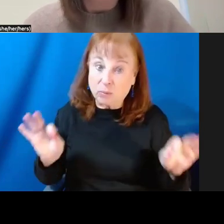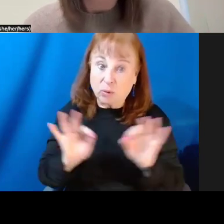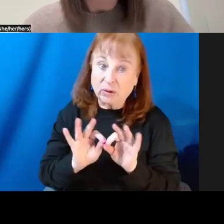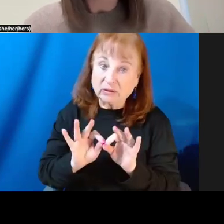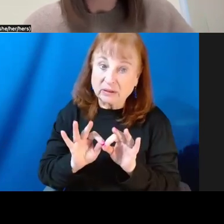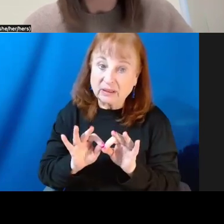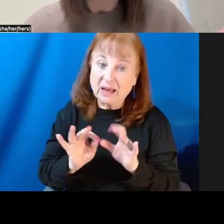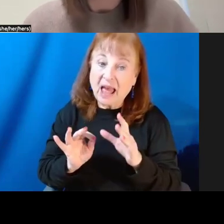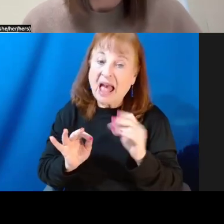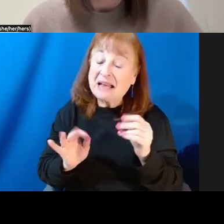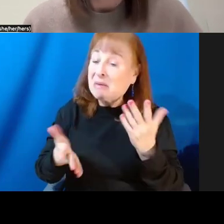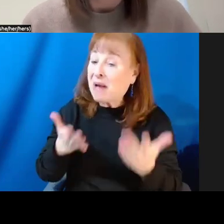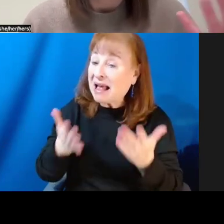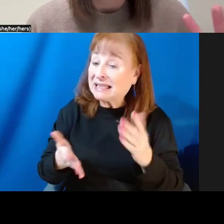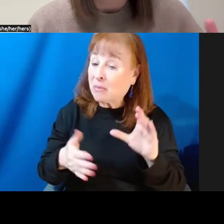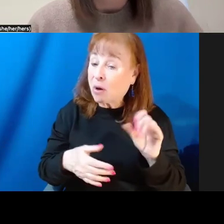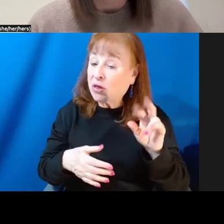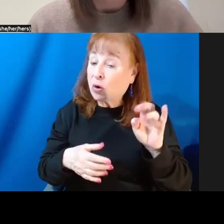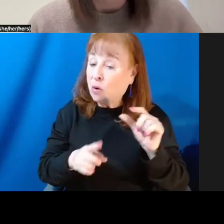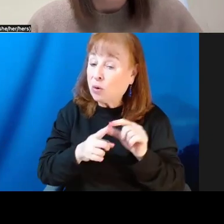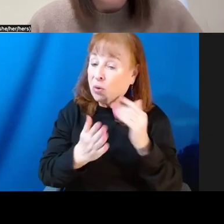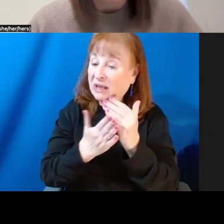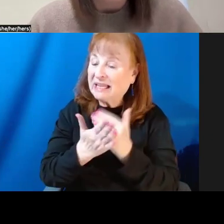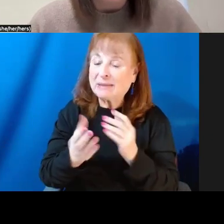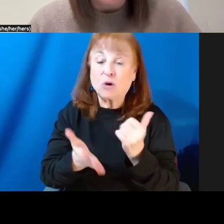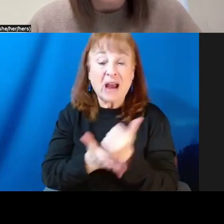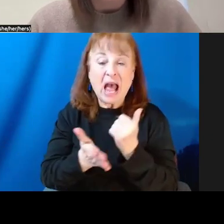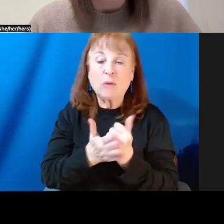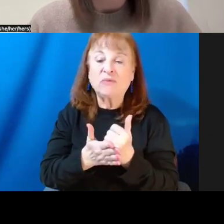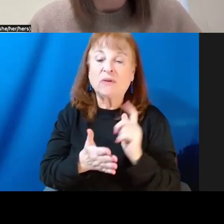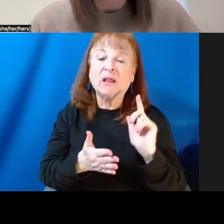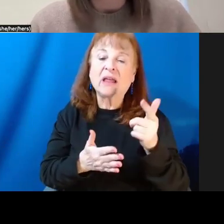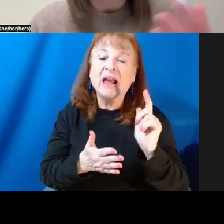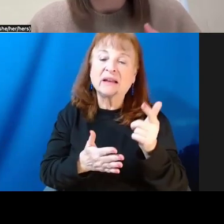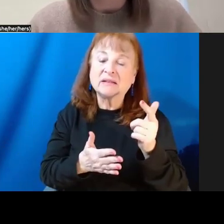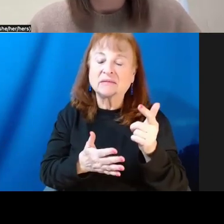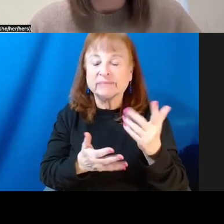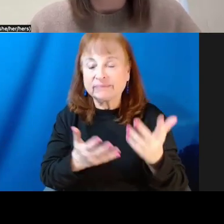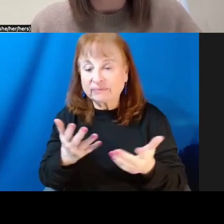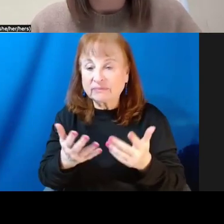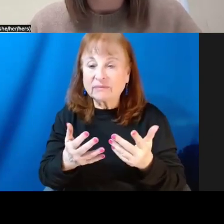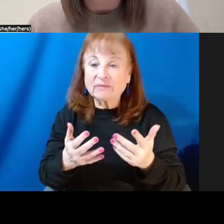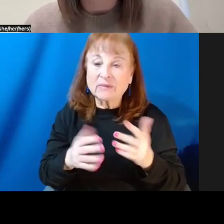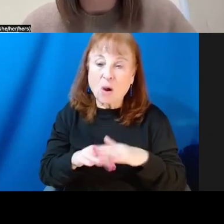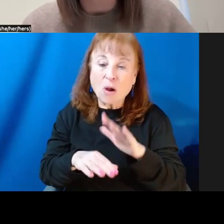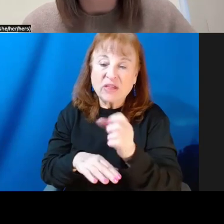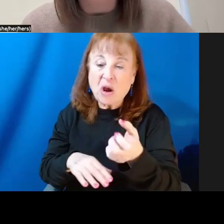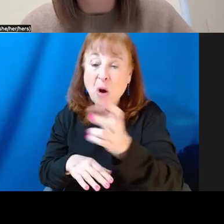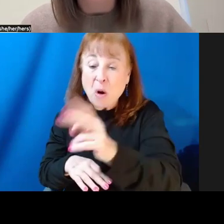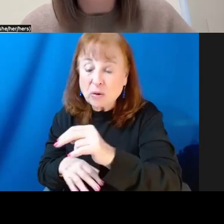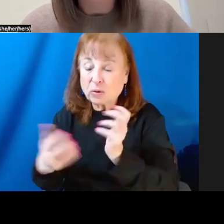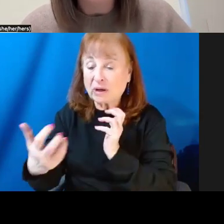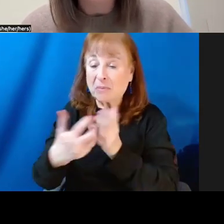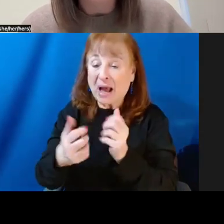point, and it's possible that these core word lists might be more useful at that stage, either on their own or in combination with other vocabulary